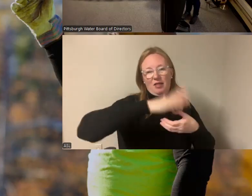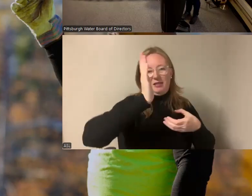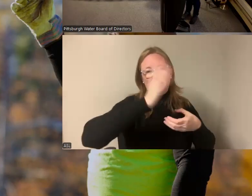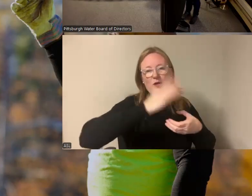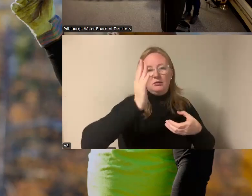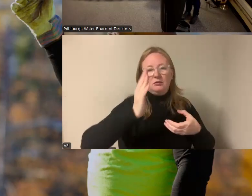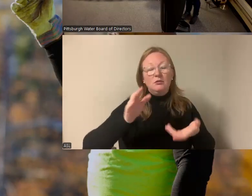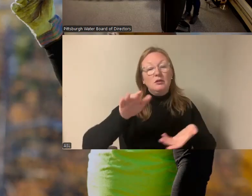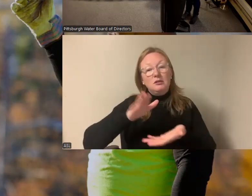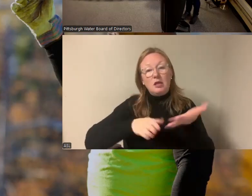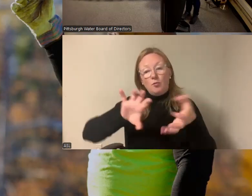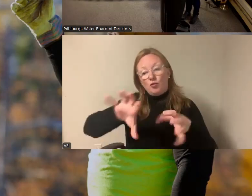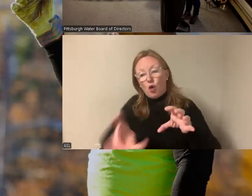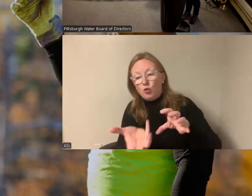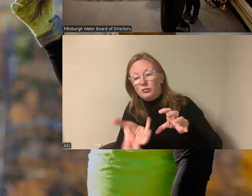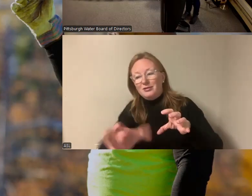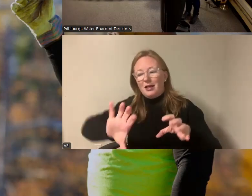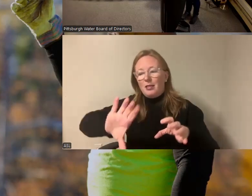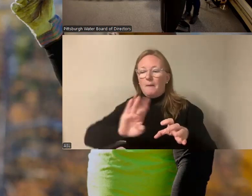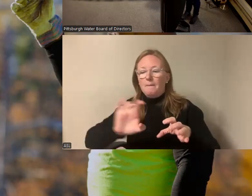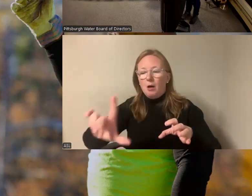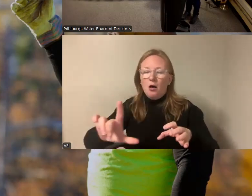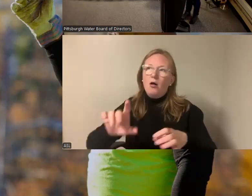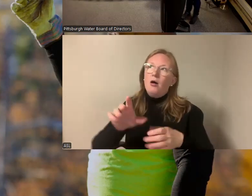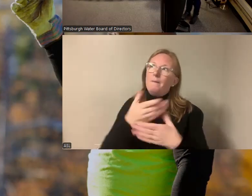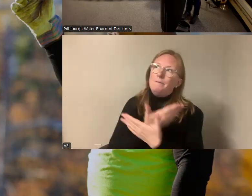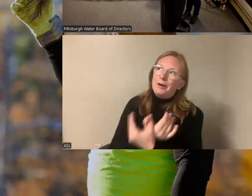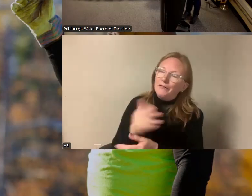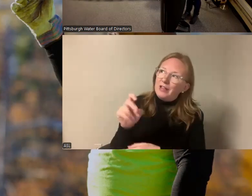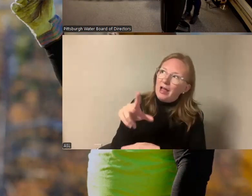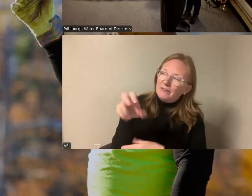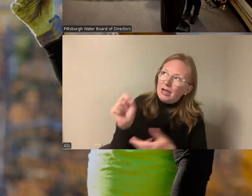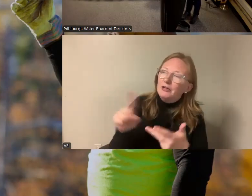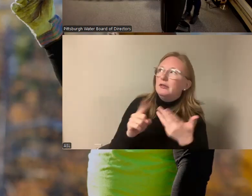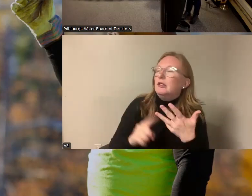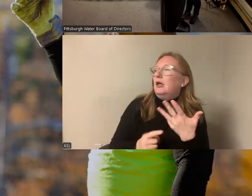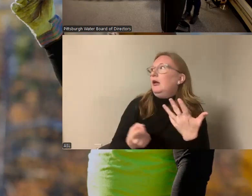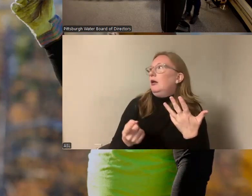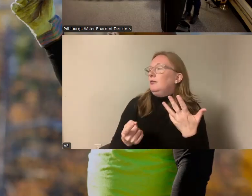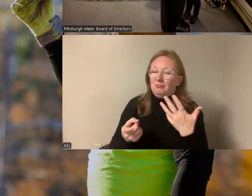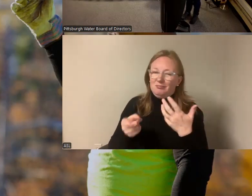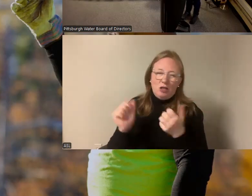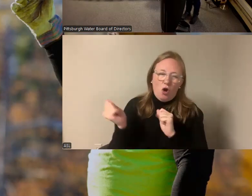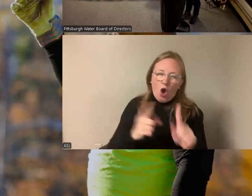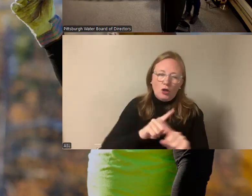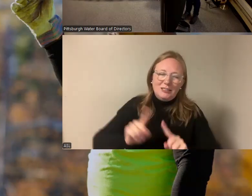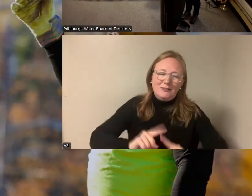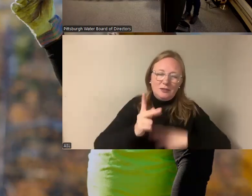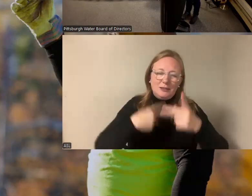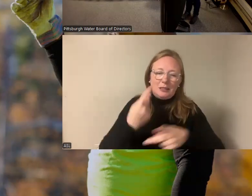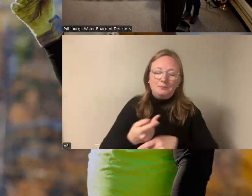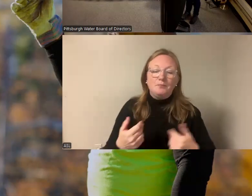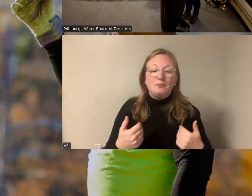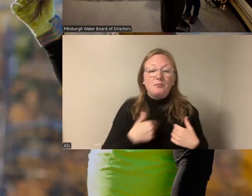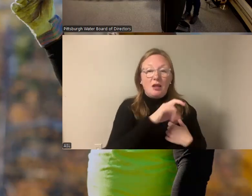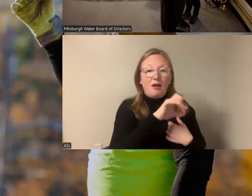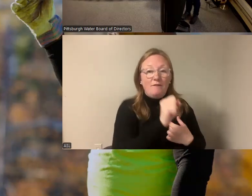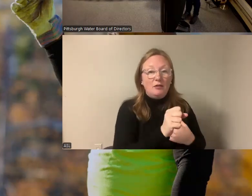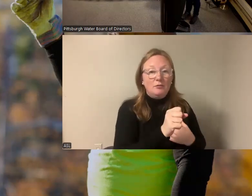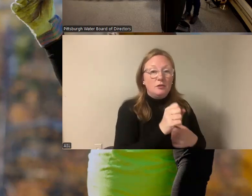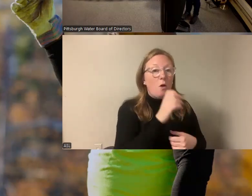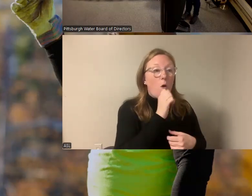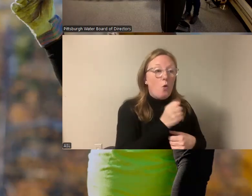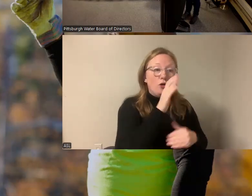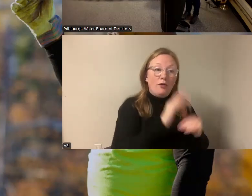Others kind of rotate. We have ball valves and butterfly valves that operate there. We have valves that are older than our oldest